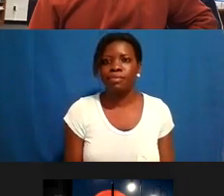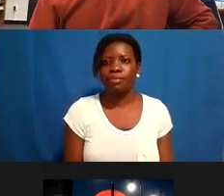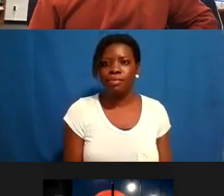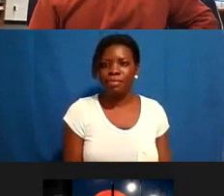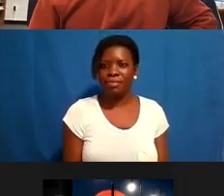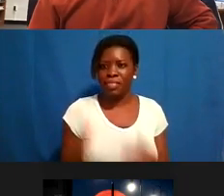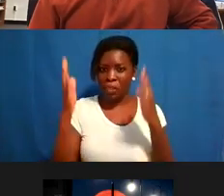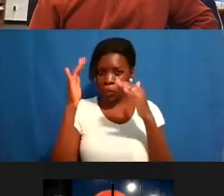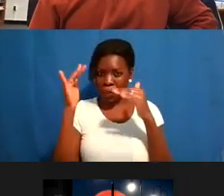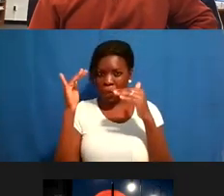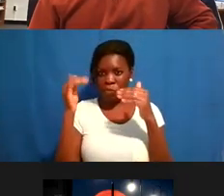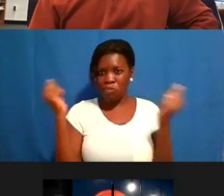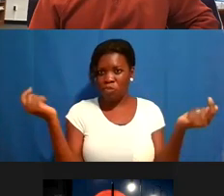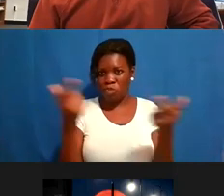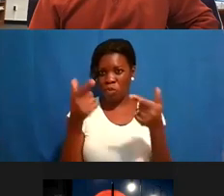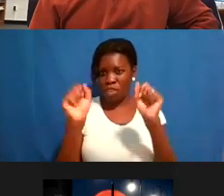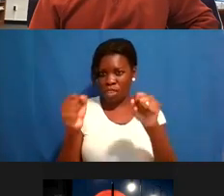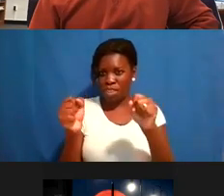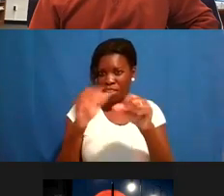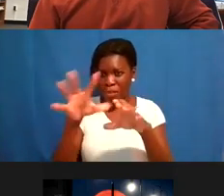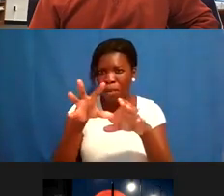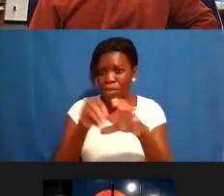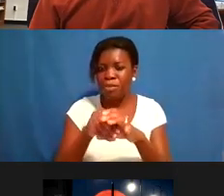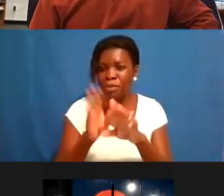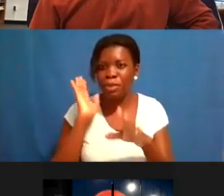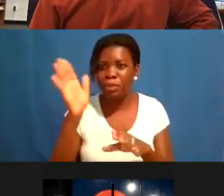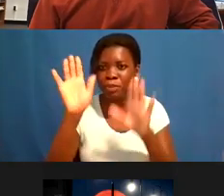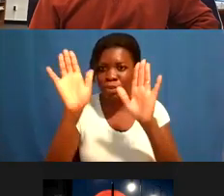Hopefully everyone can participate. That'd be great.